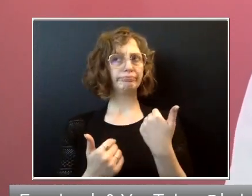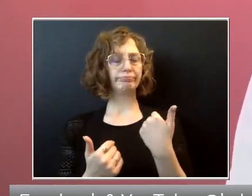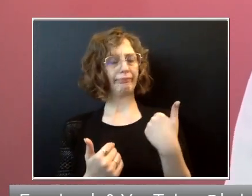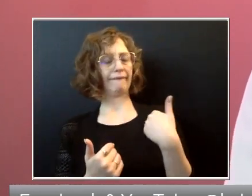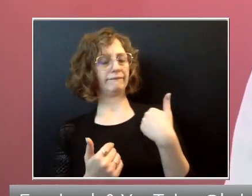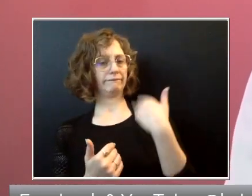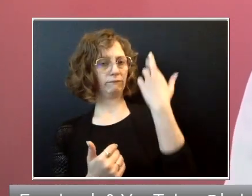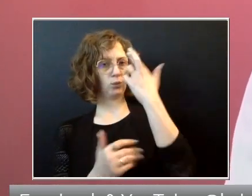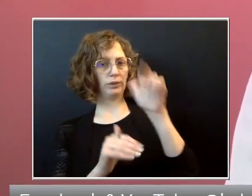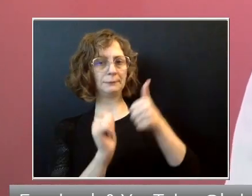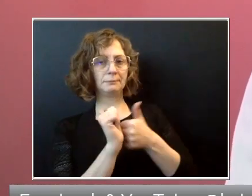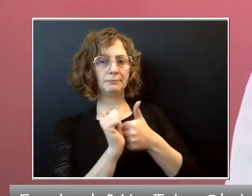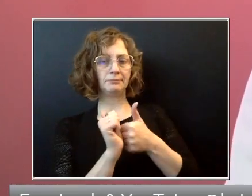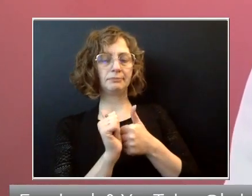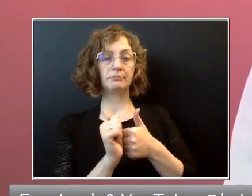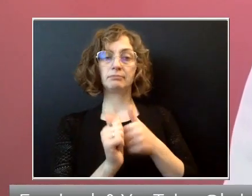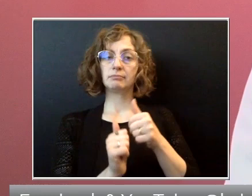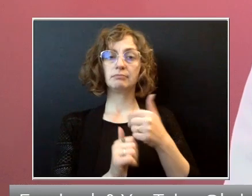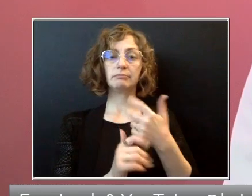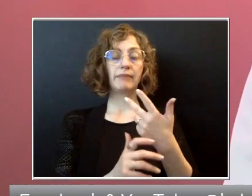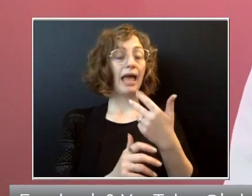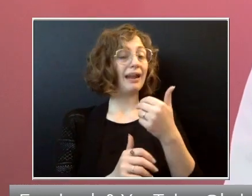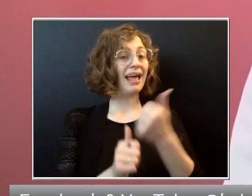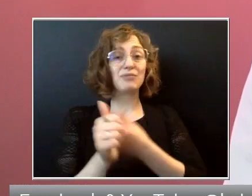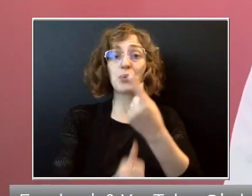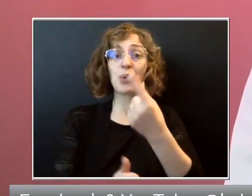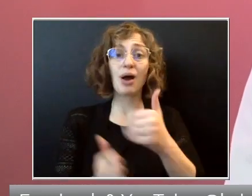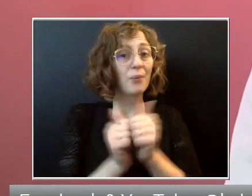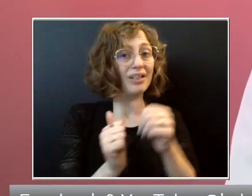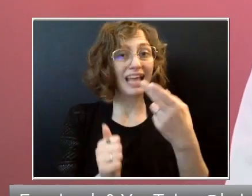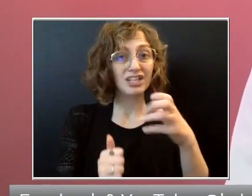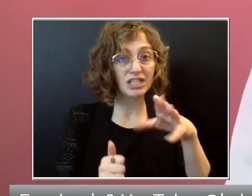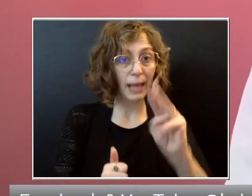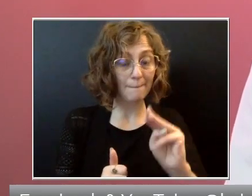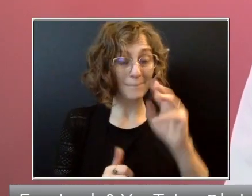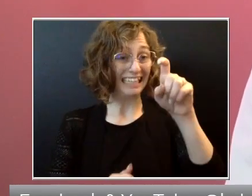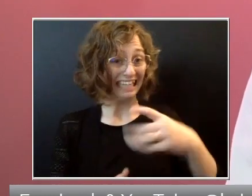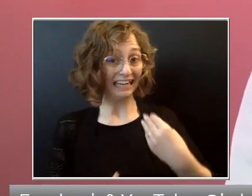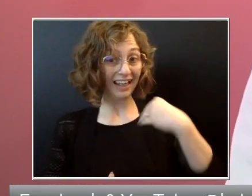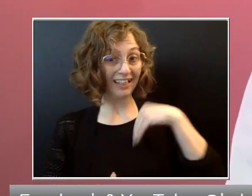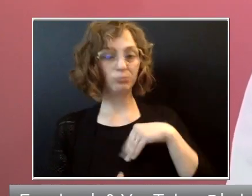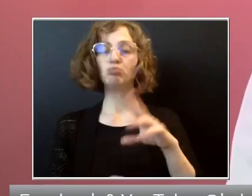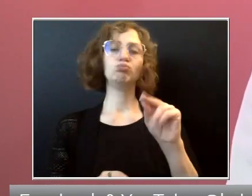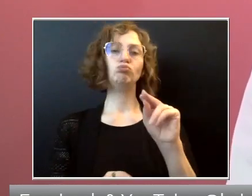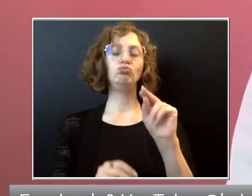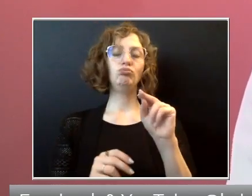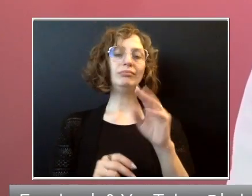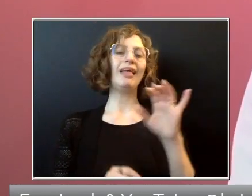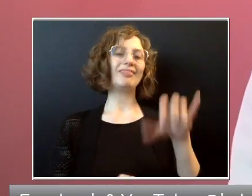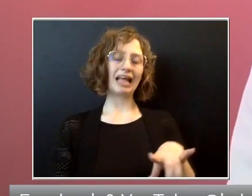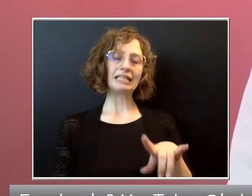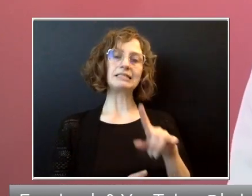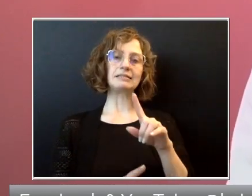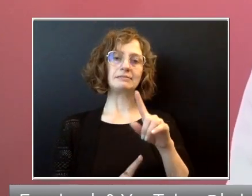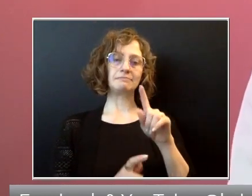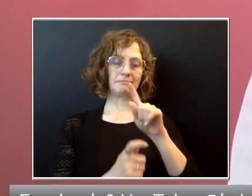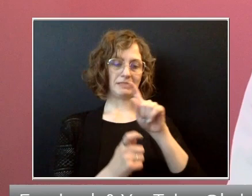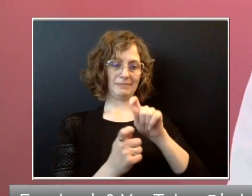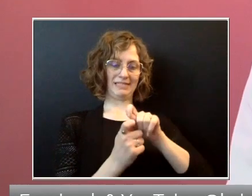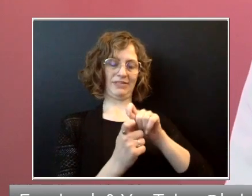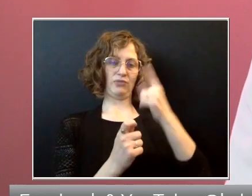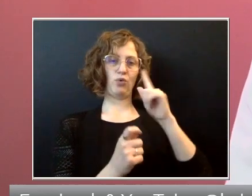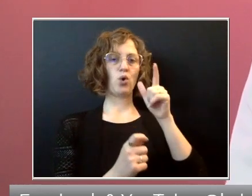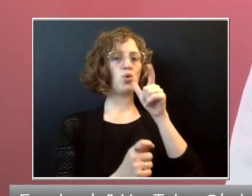needs either one of those procedures. Those procedures are strictly for patients with obstructive